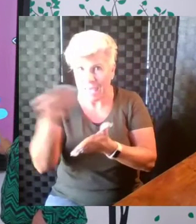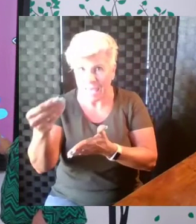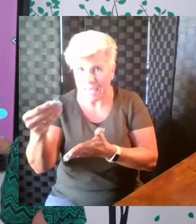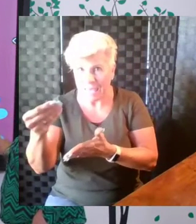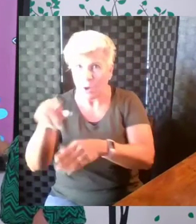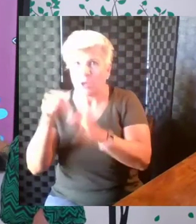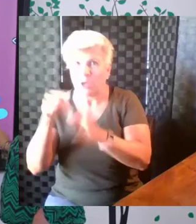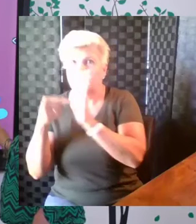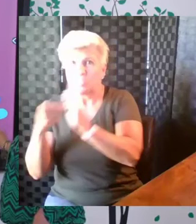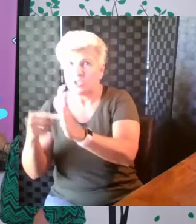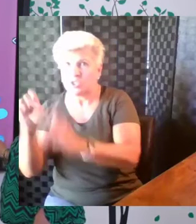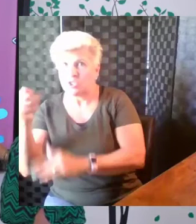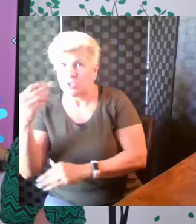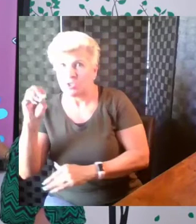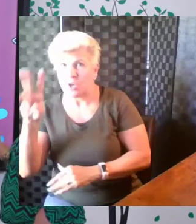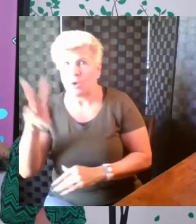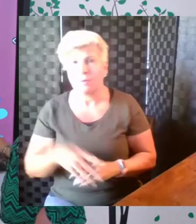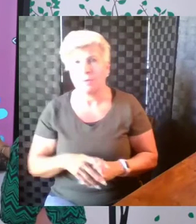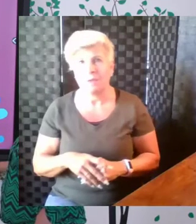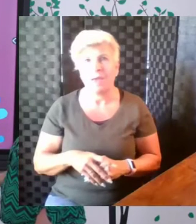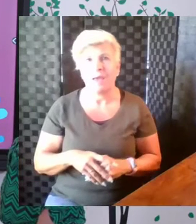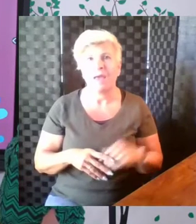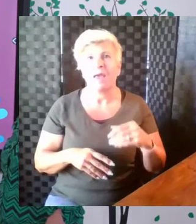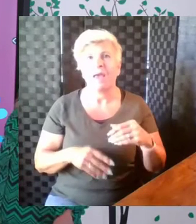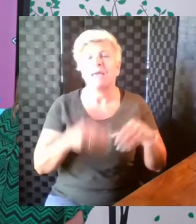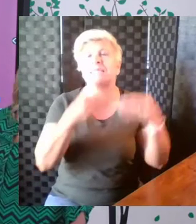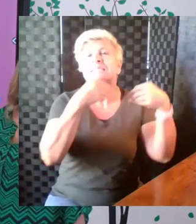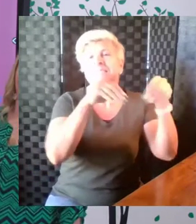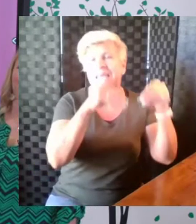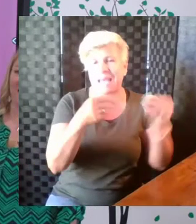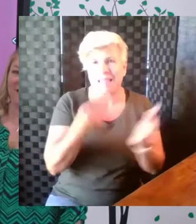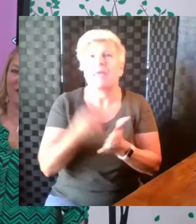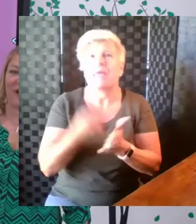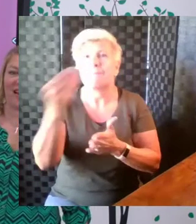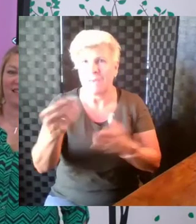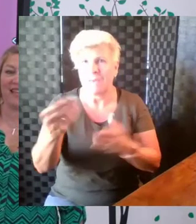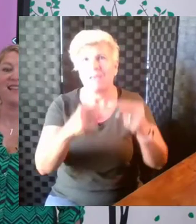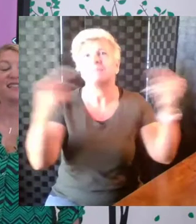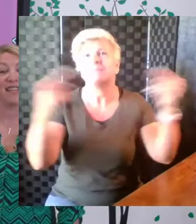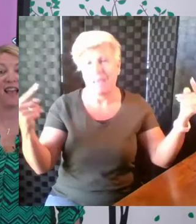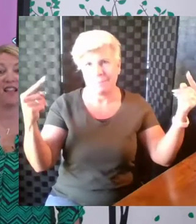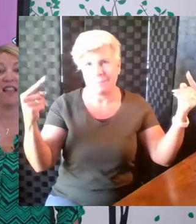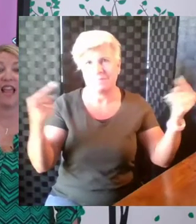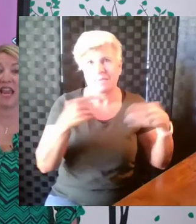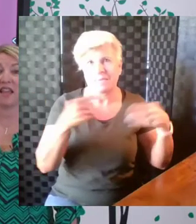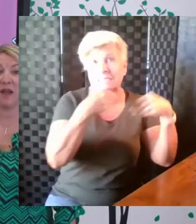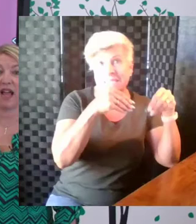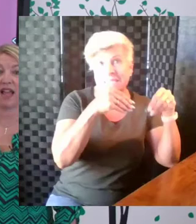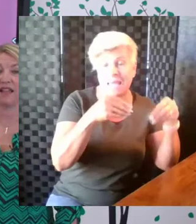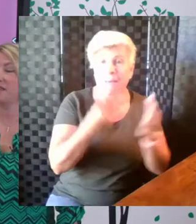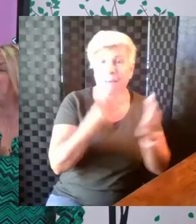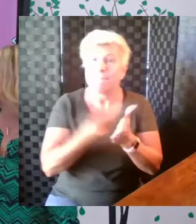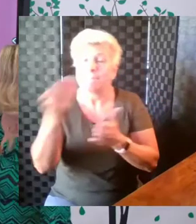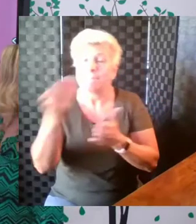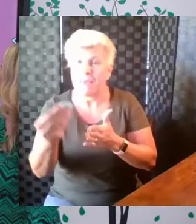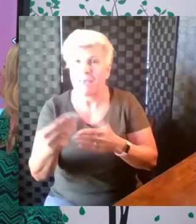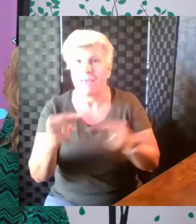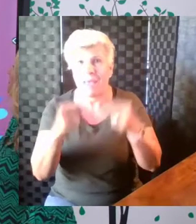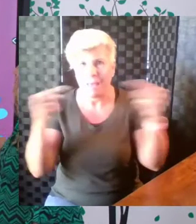Shout them out. Sell and buy. That's correct. Sell and buy.